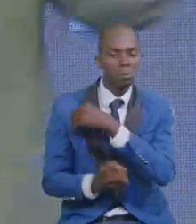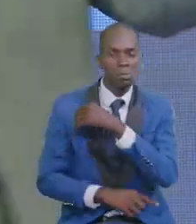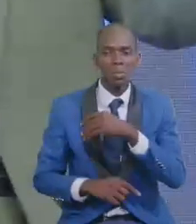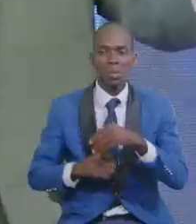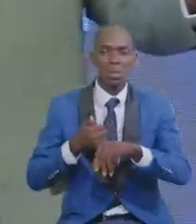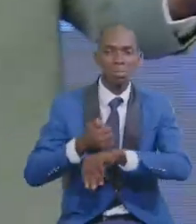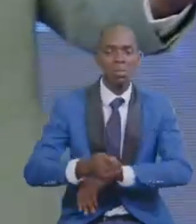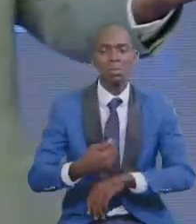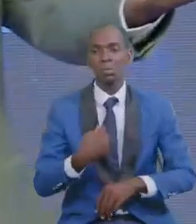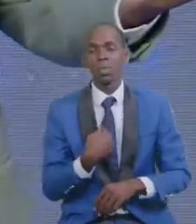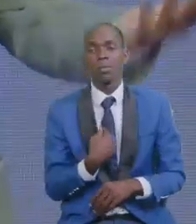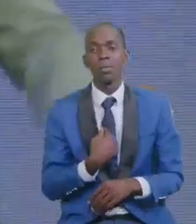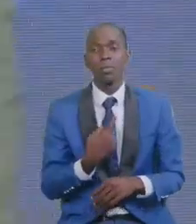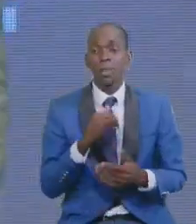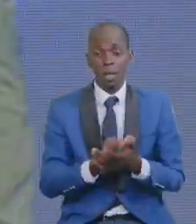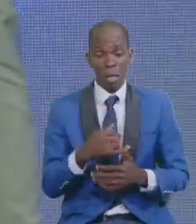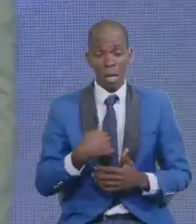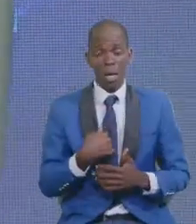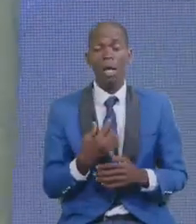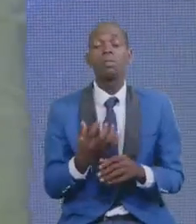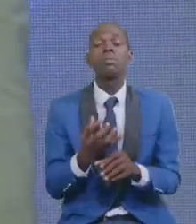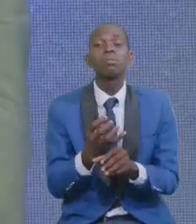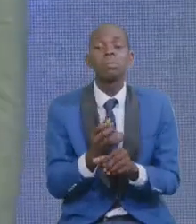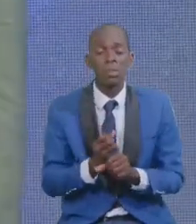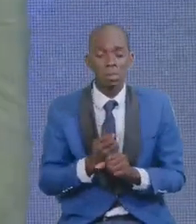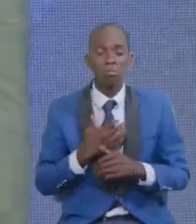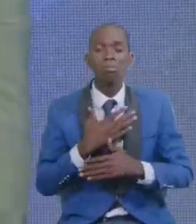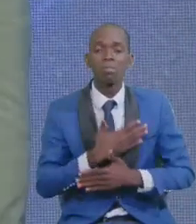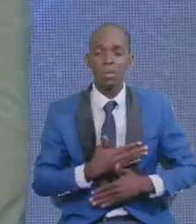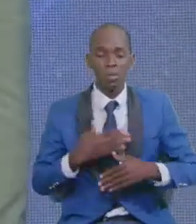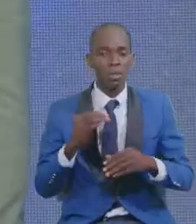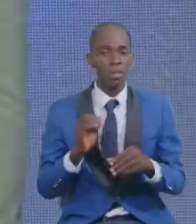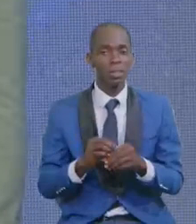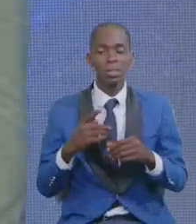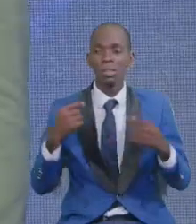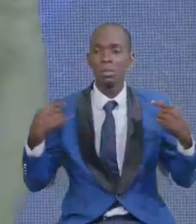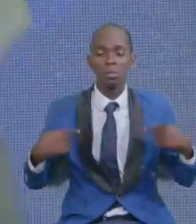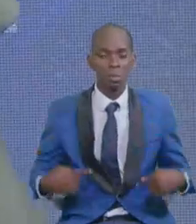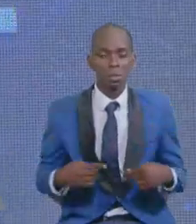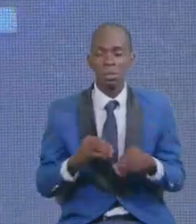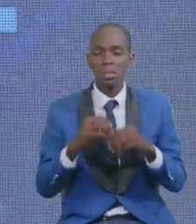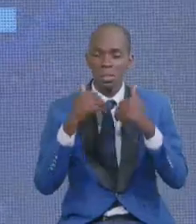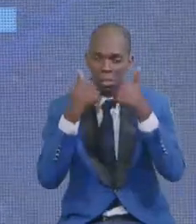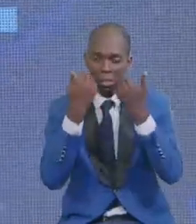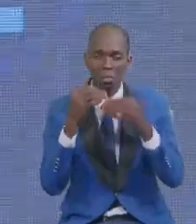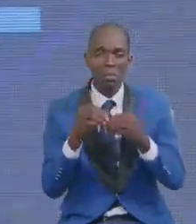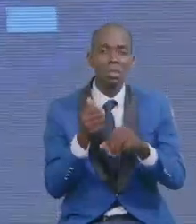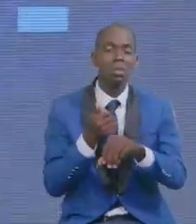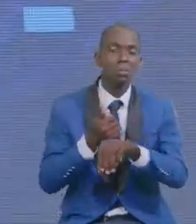It says, I take pleasure in infirmities, in reproaches,